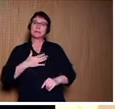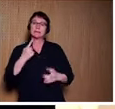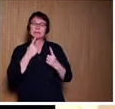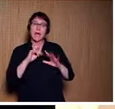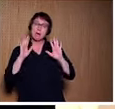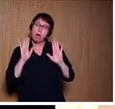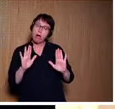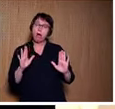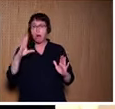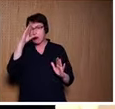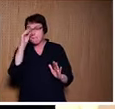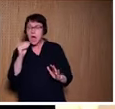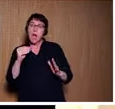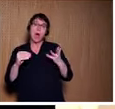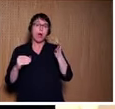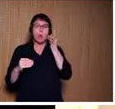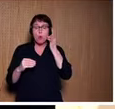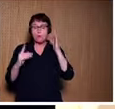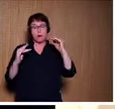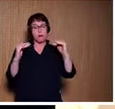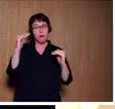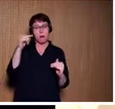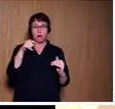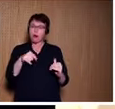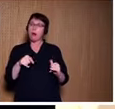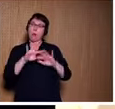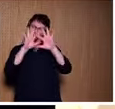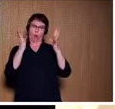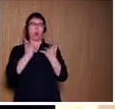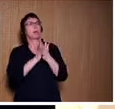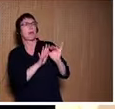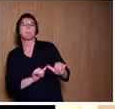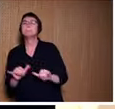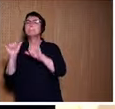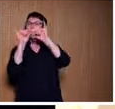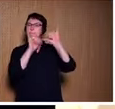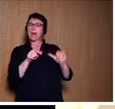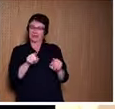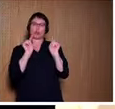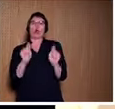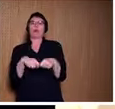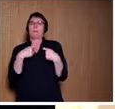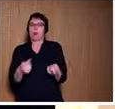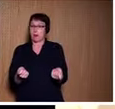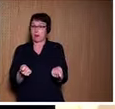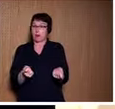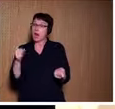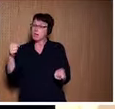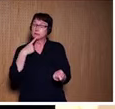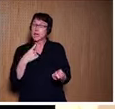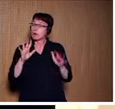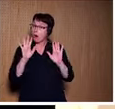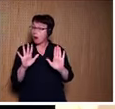gender inequality is natural and universal, and that calls for justice and